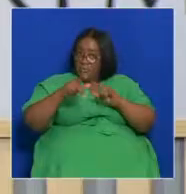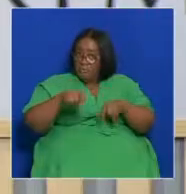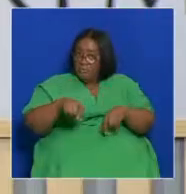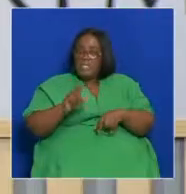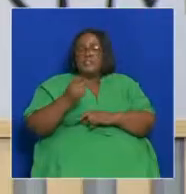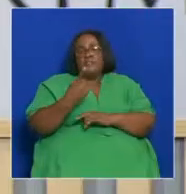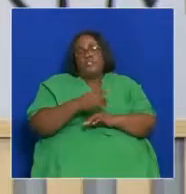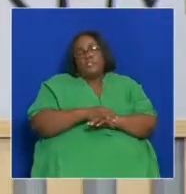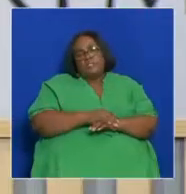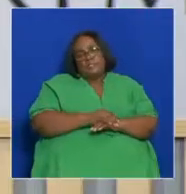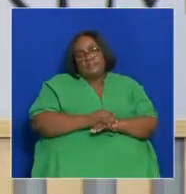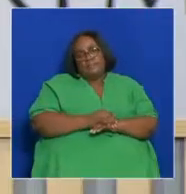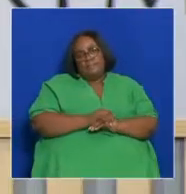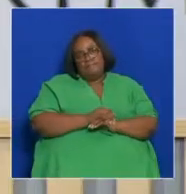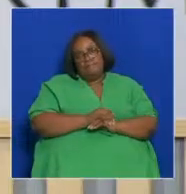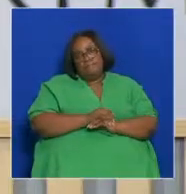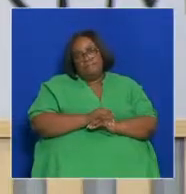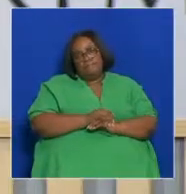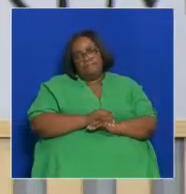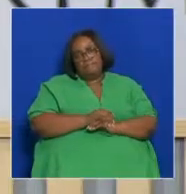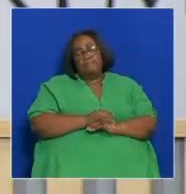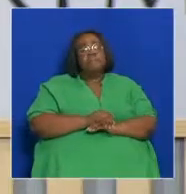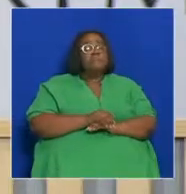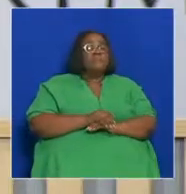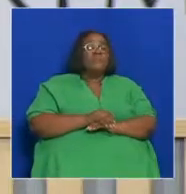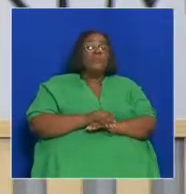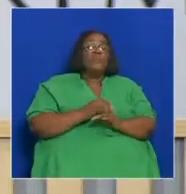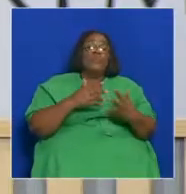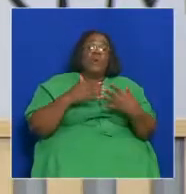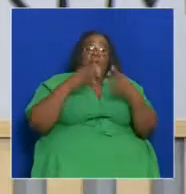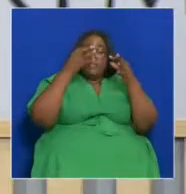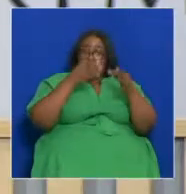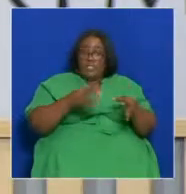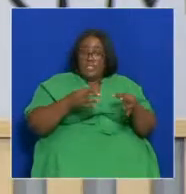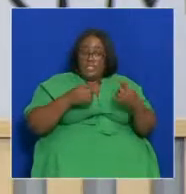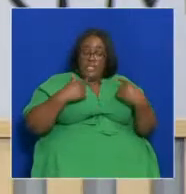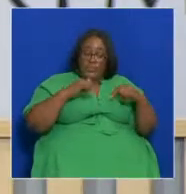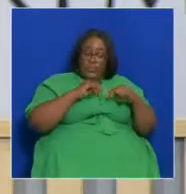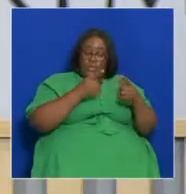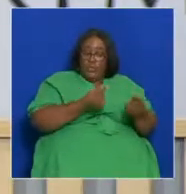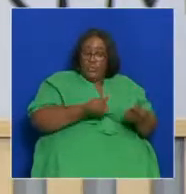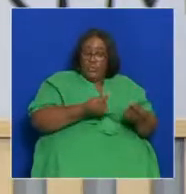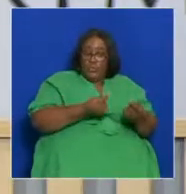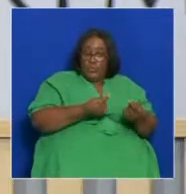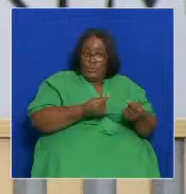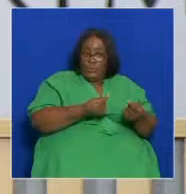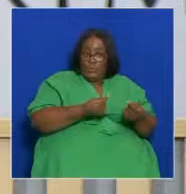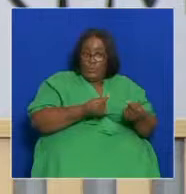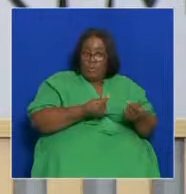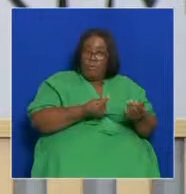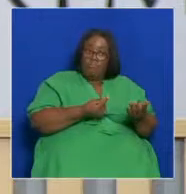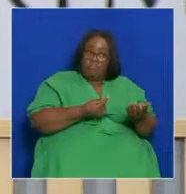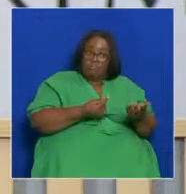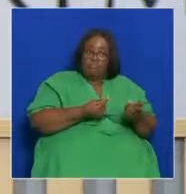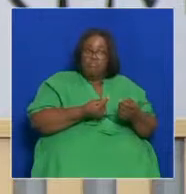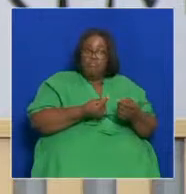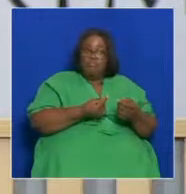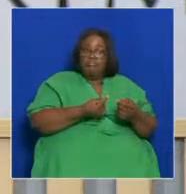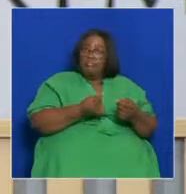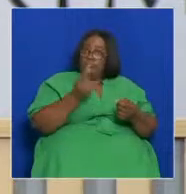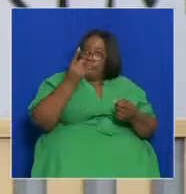So every decision of this nature, it is taken by the